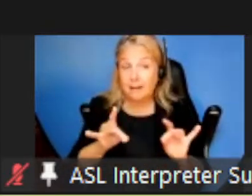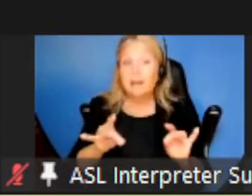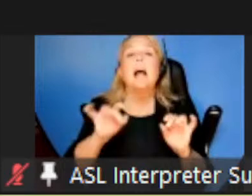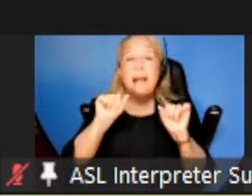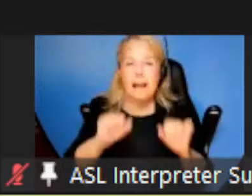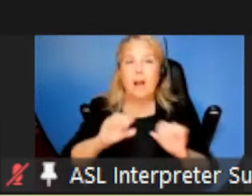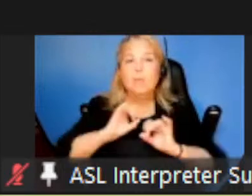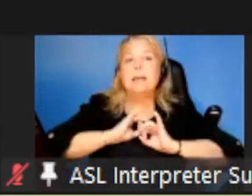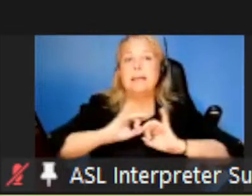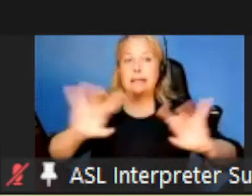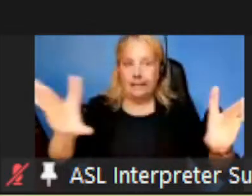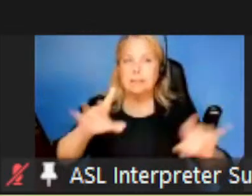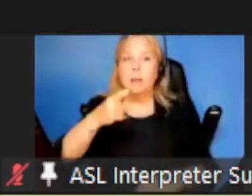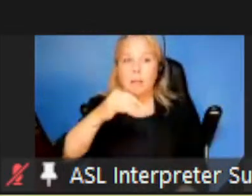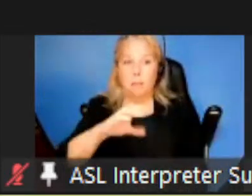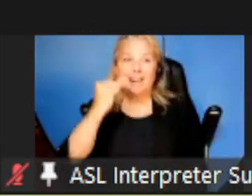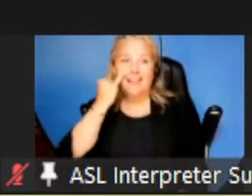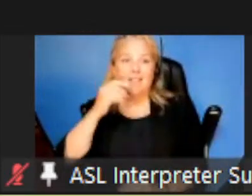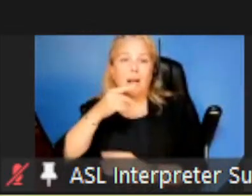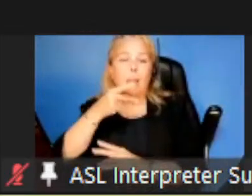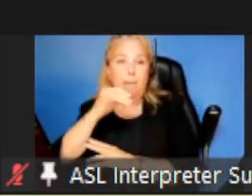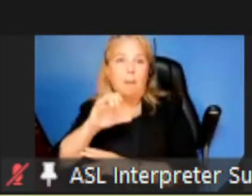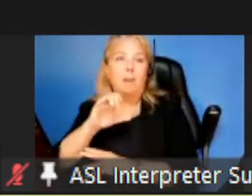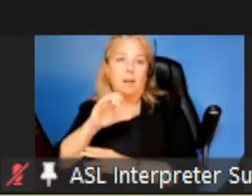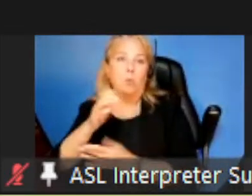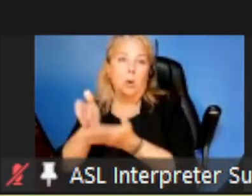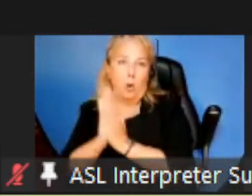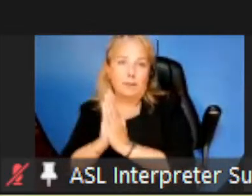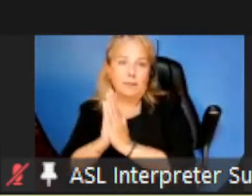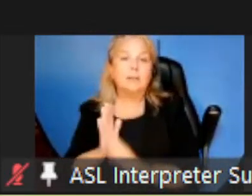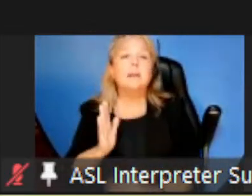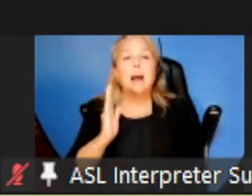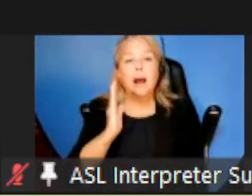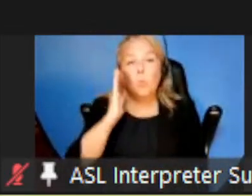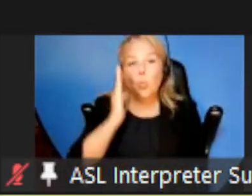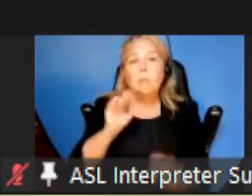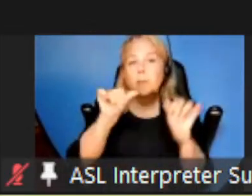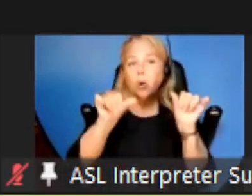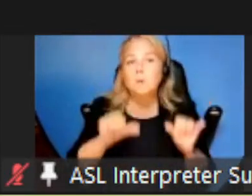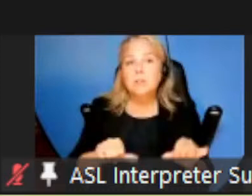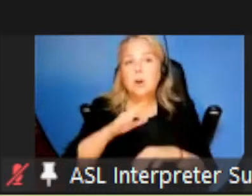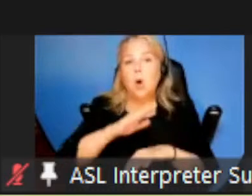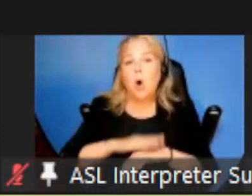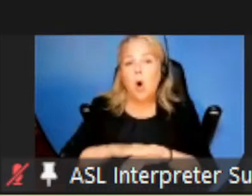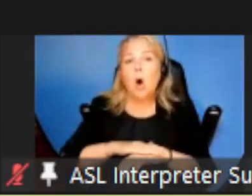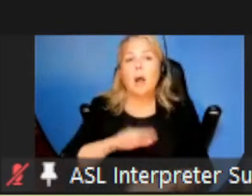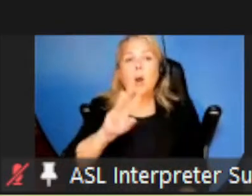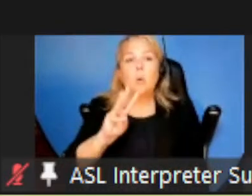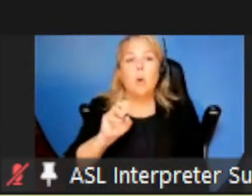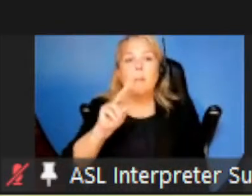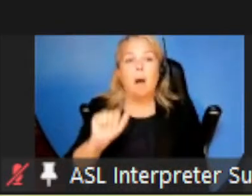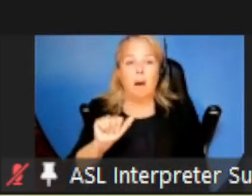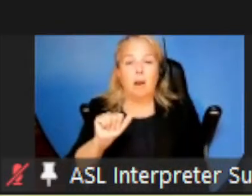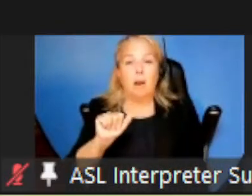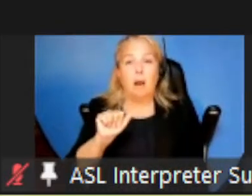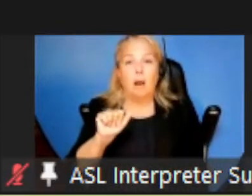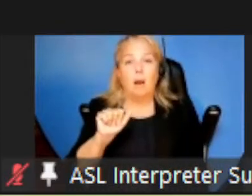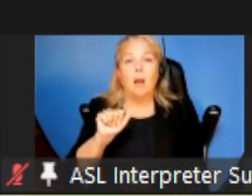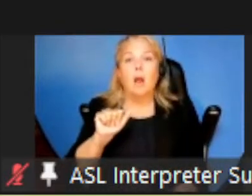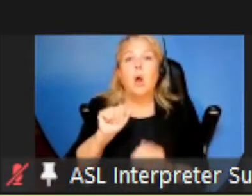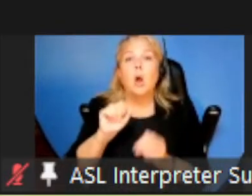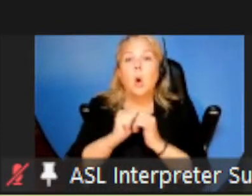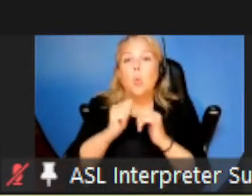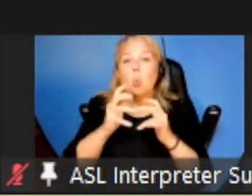public upon request and may be posted on WMATA's website without change, including any personal